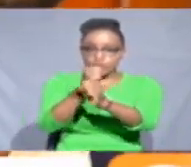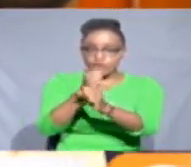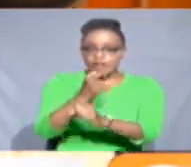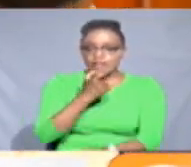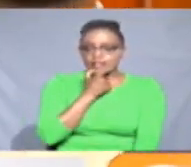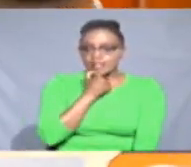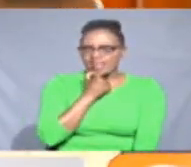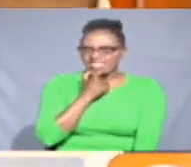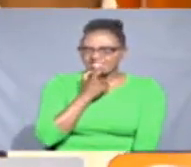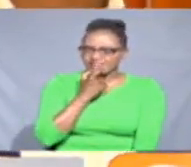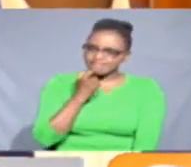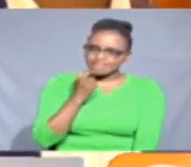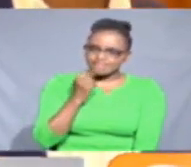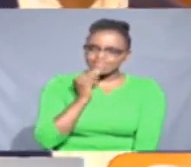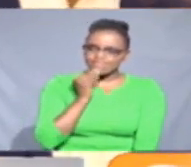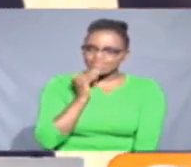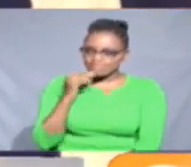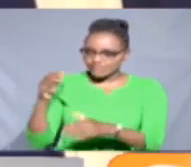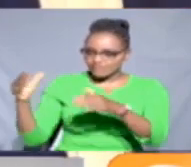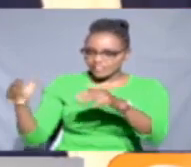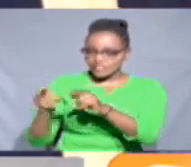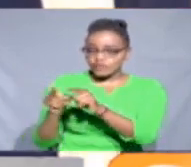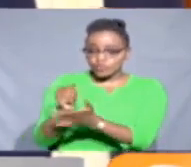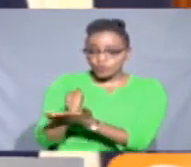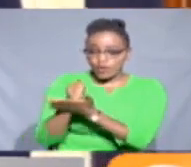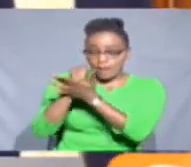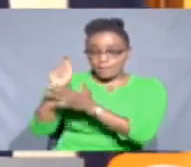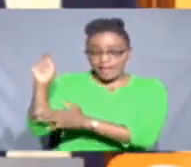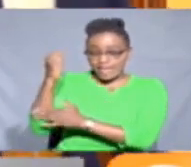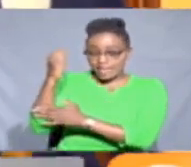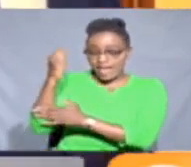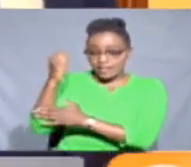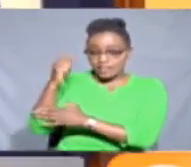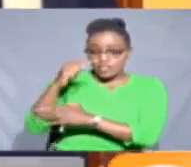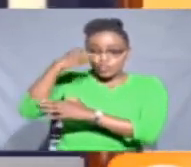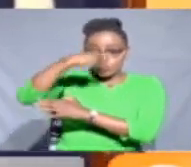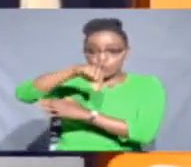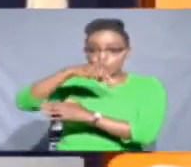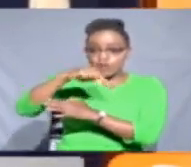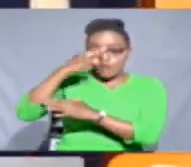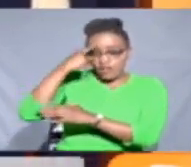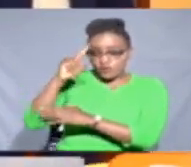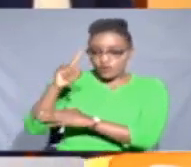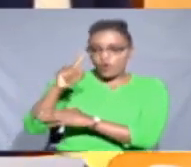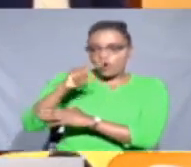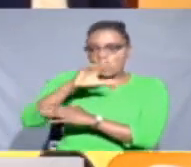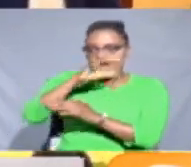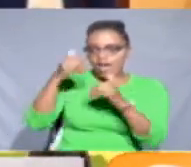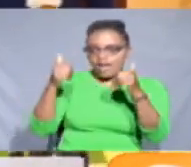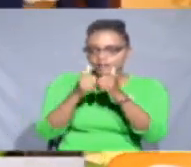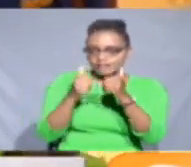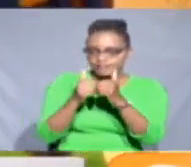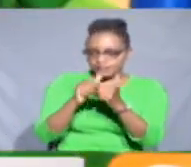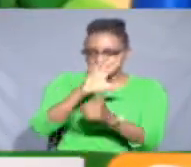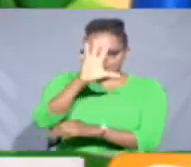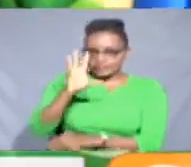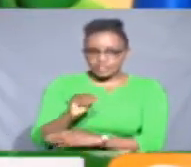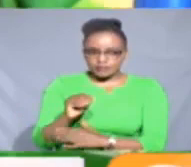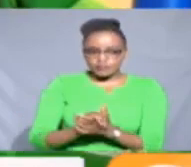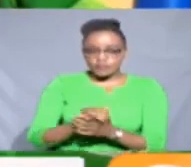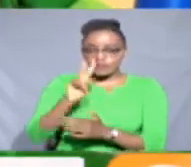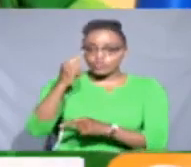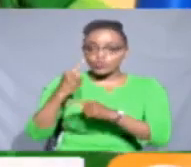ingwe. Nia kuu ya Kimanzi ni kuisaidia Kenya kufuzu kombe la bara Afrika baada ya kuafikia mkataba wa miaka miwili.